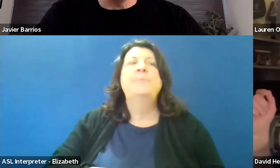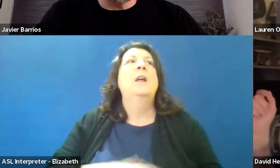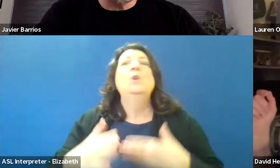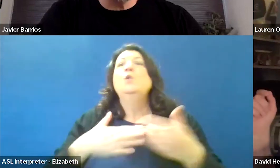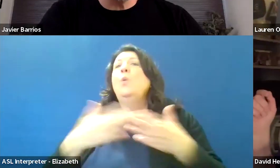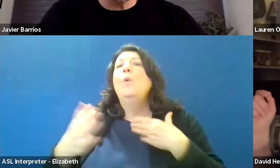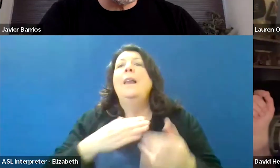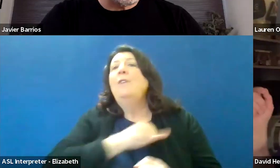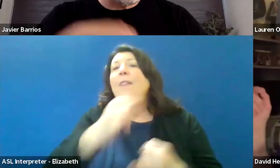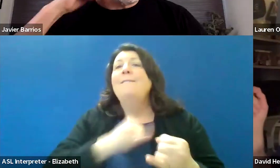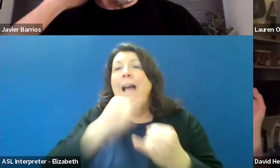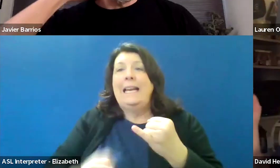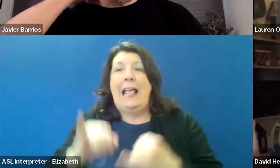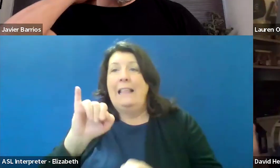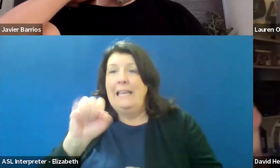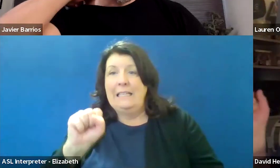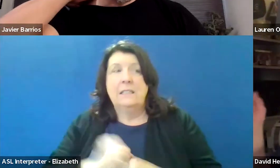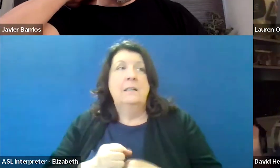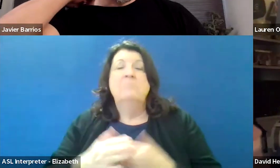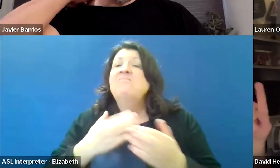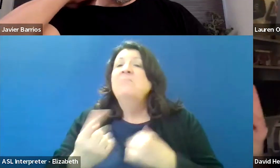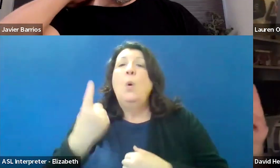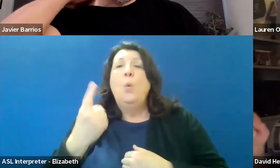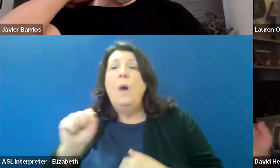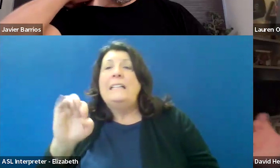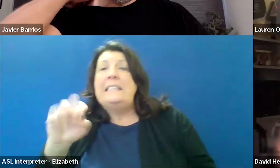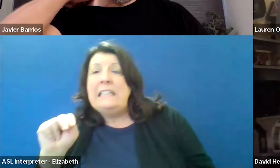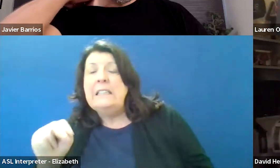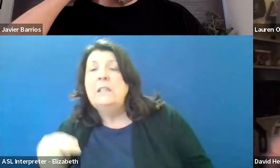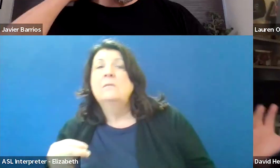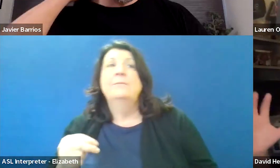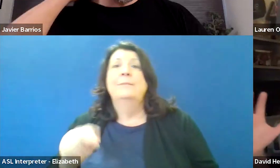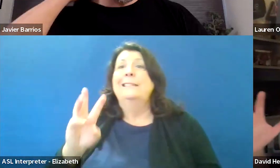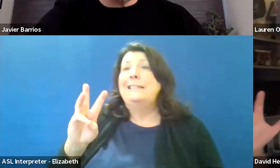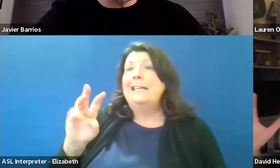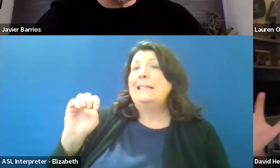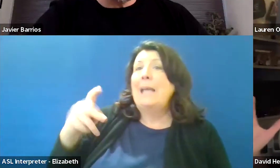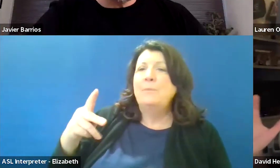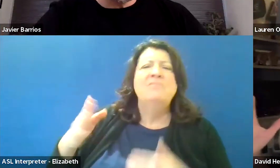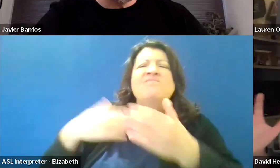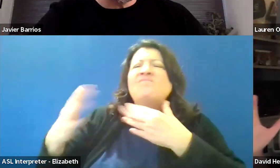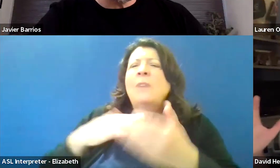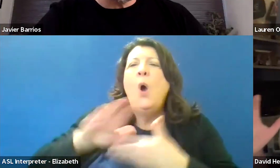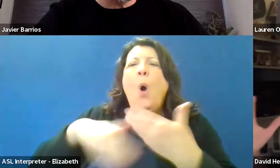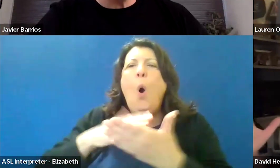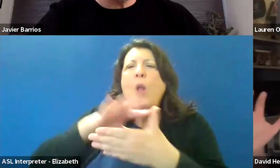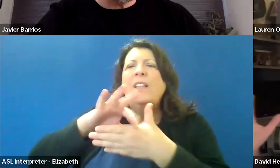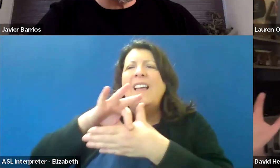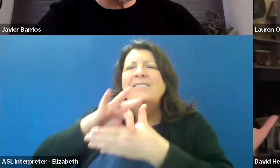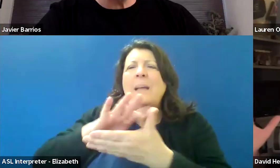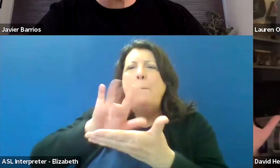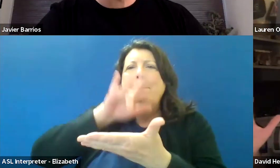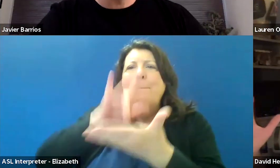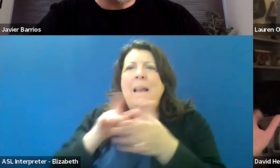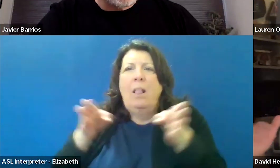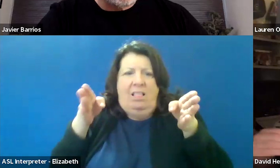season or 6 episodes or 3 episodes or 1 episode, all that middle section of a TV show is one giant